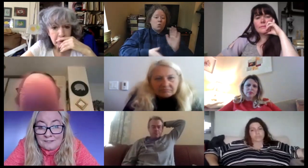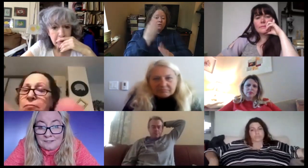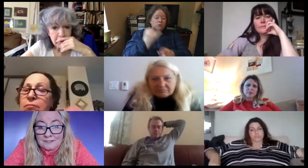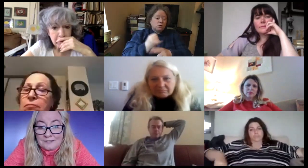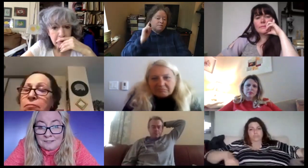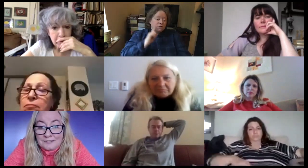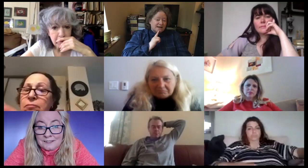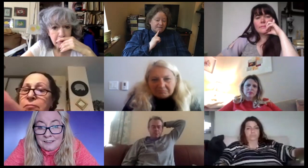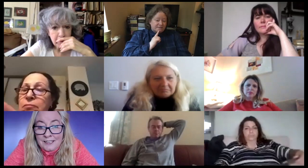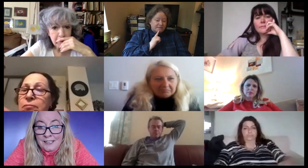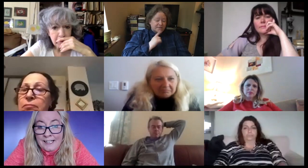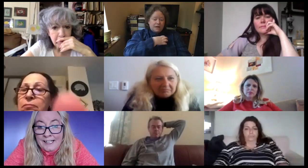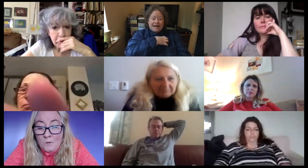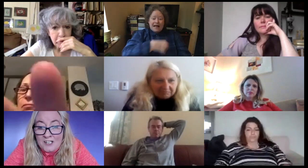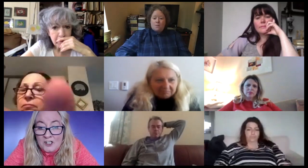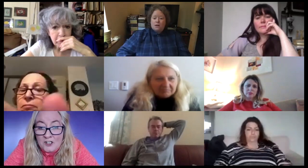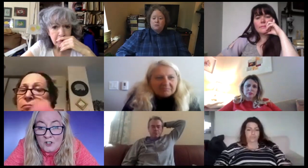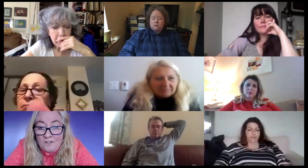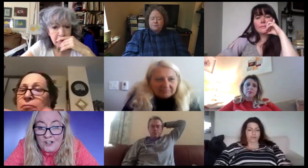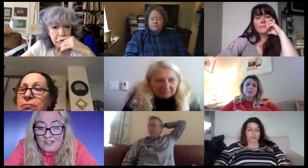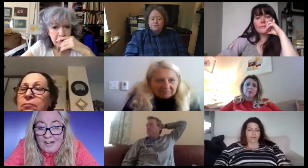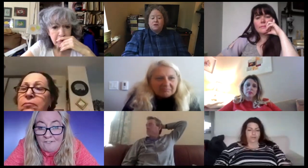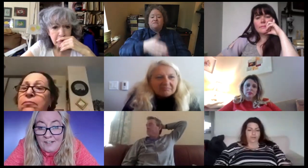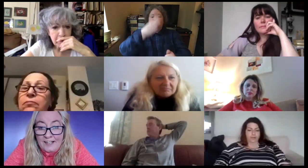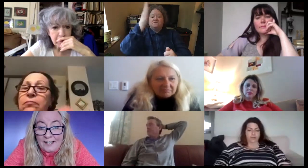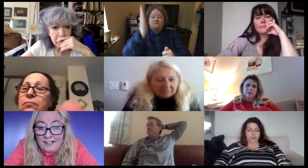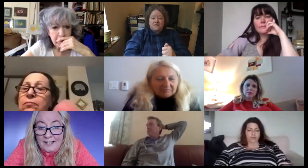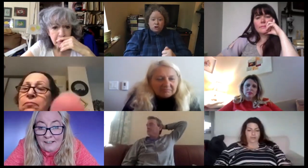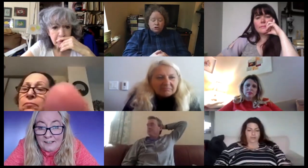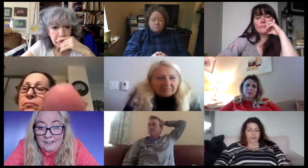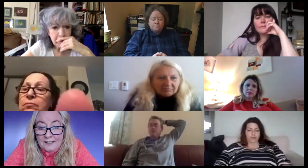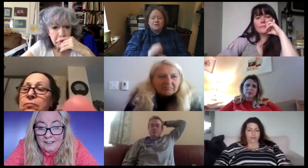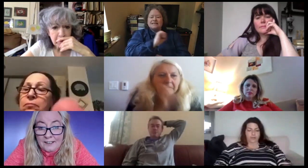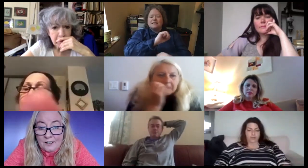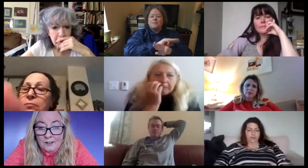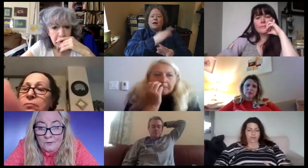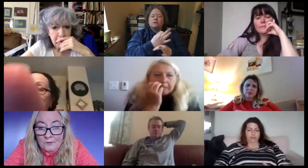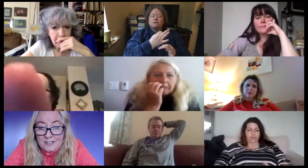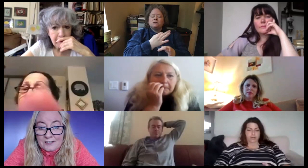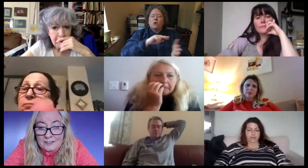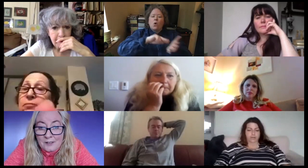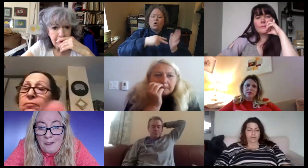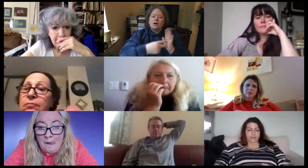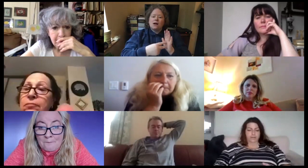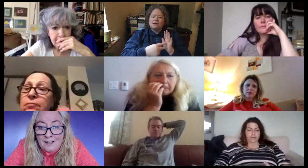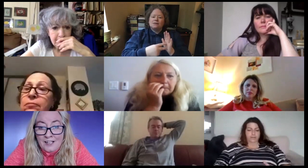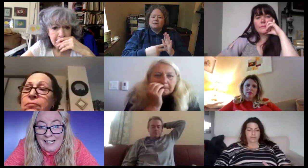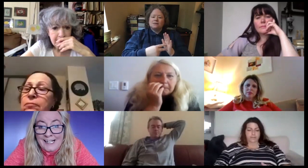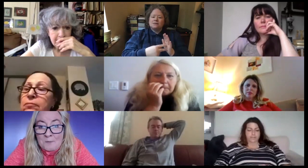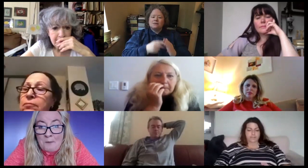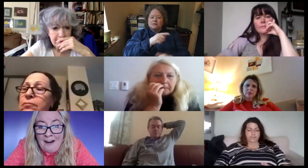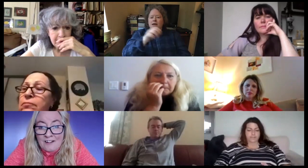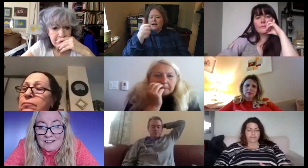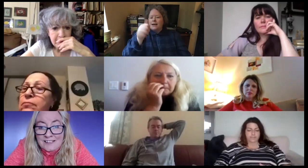Goodman. He went to school for the deaf in, where was it?